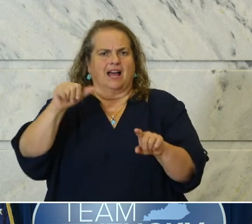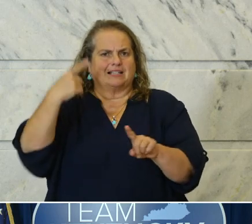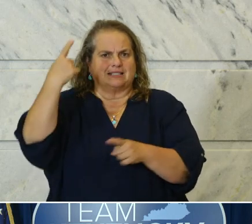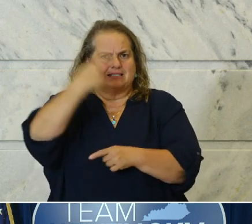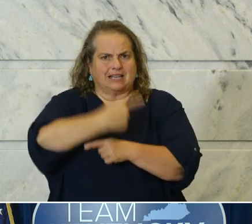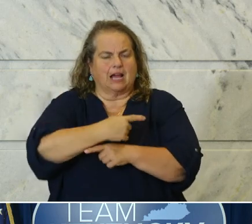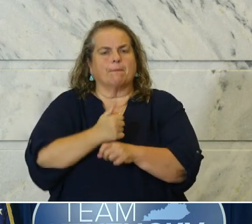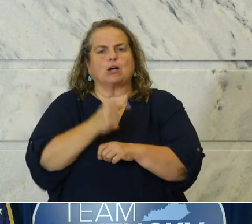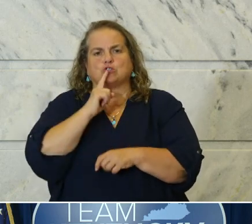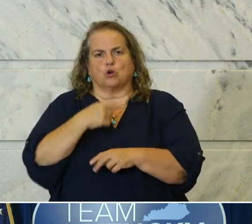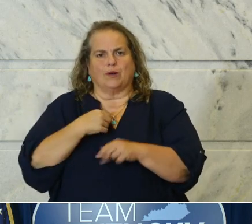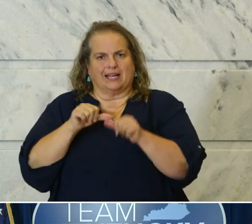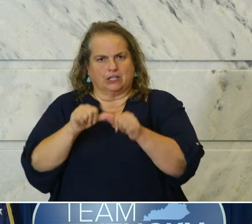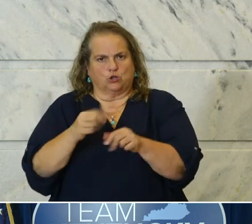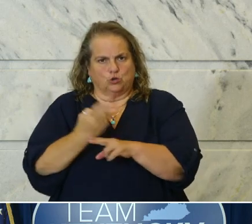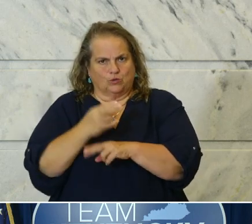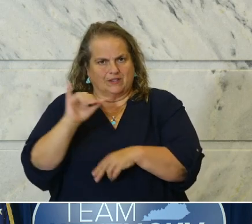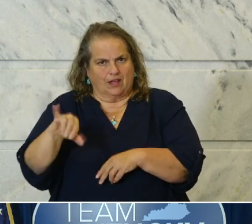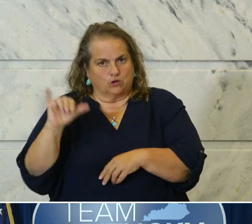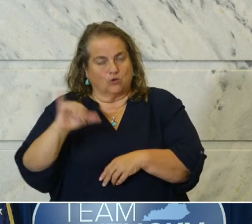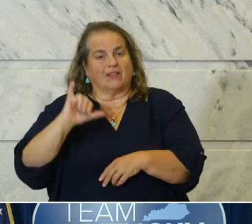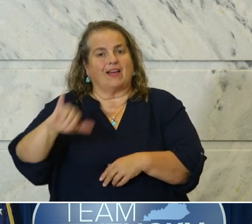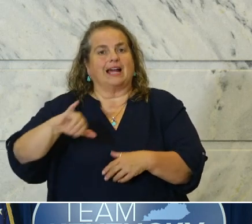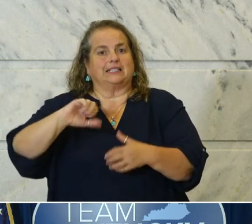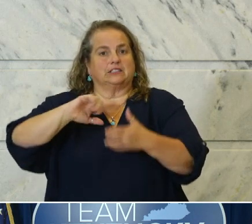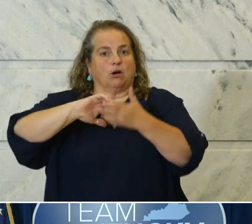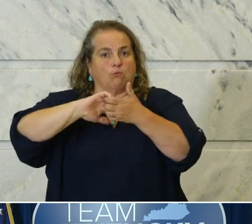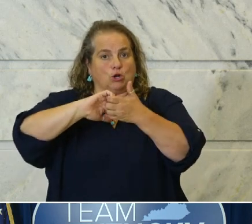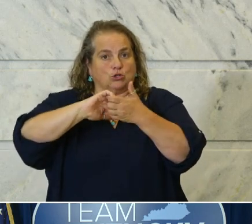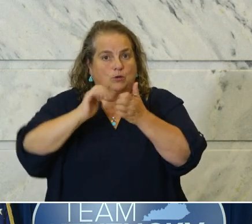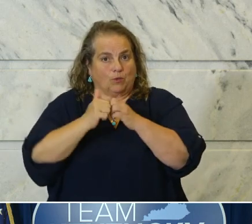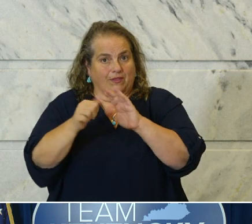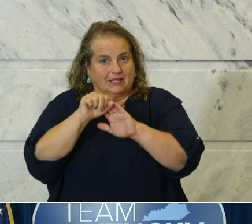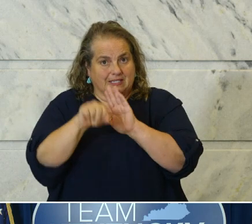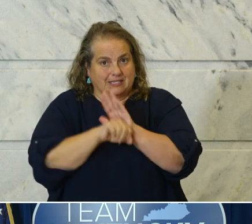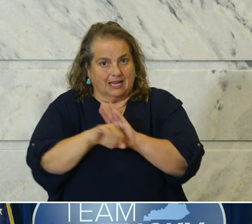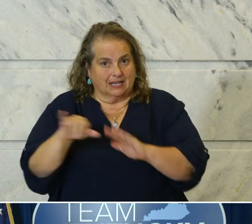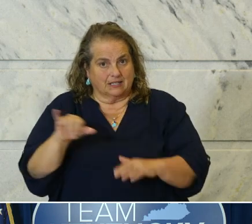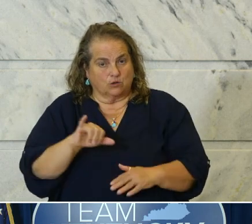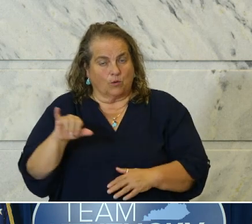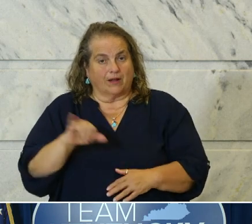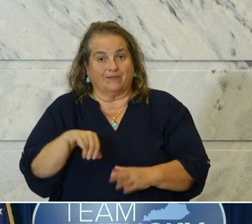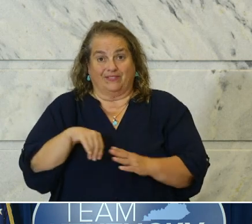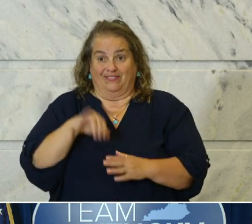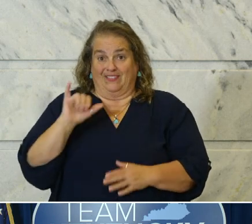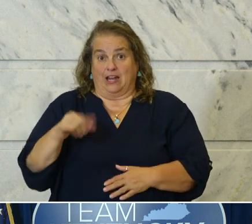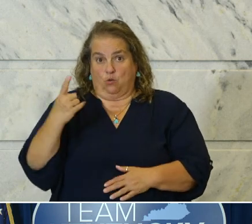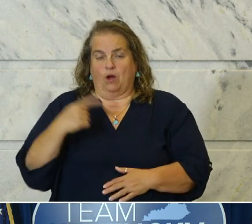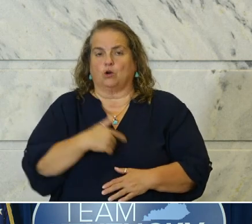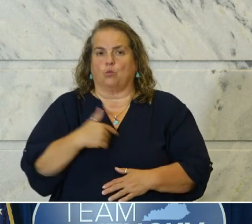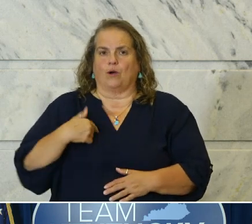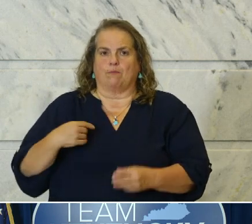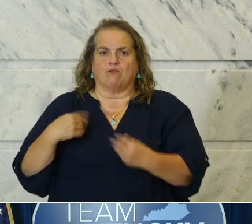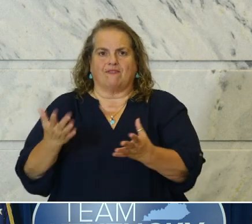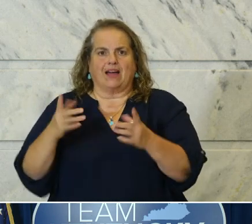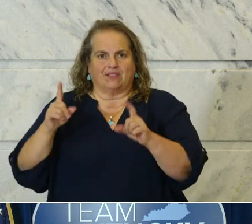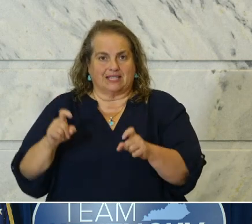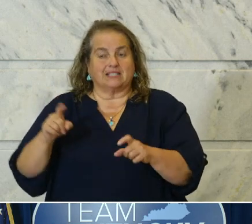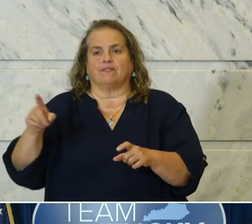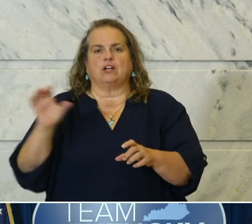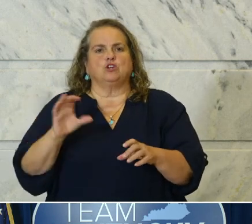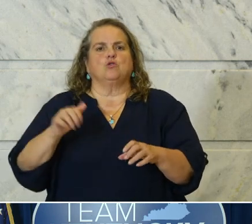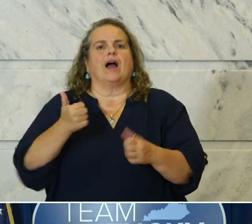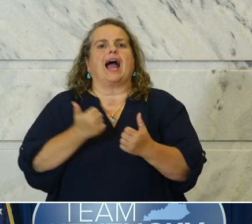using that too. That is a partnership with the state as well. In this one, we provide the tests. They actually do everything